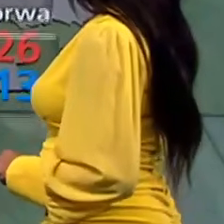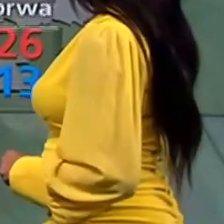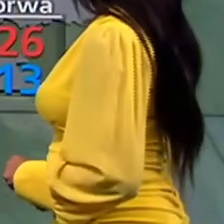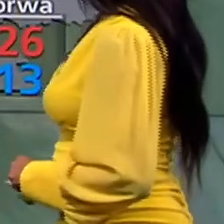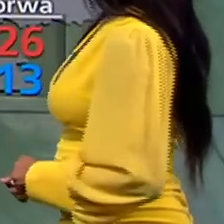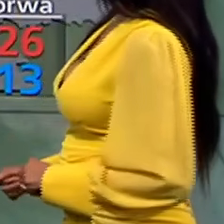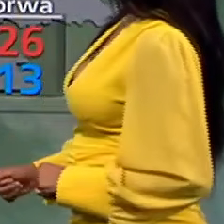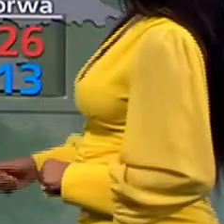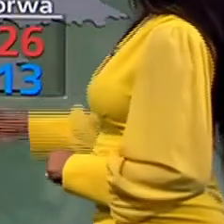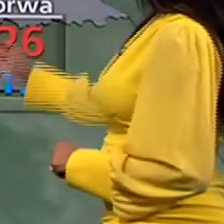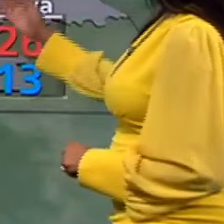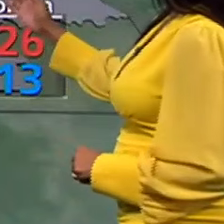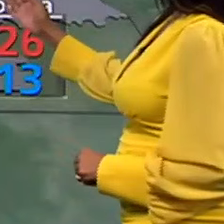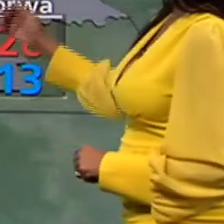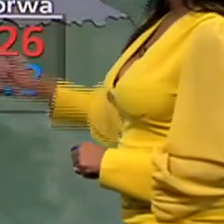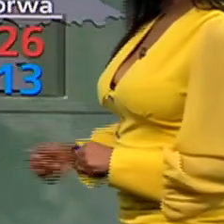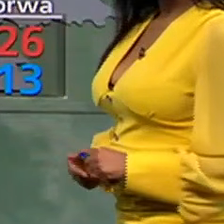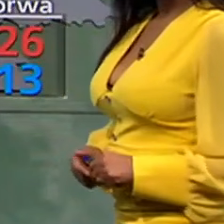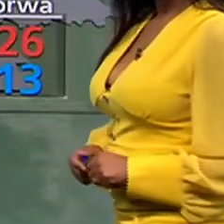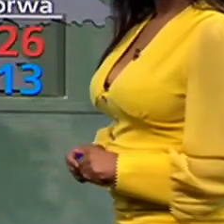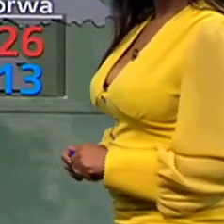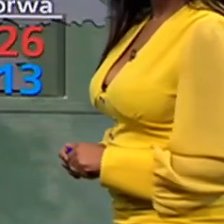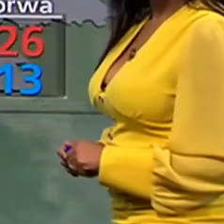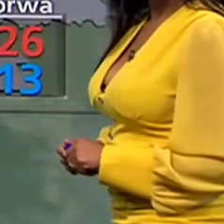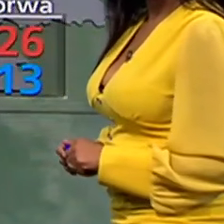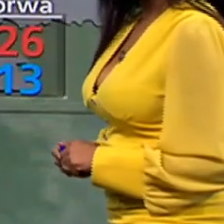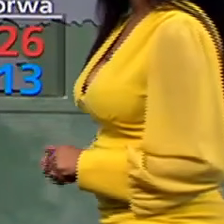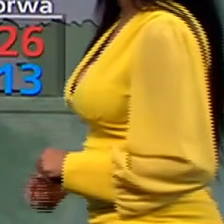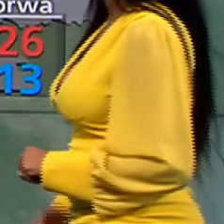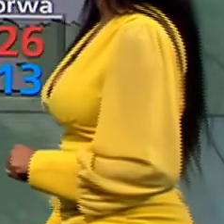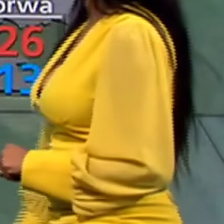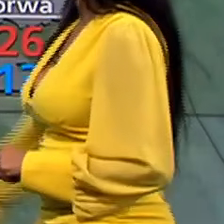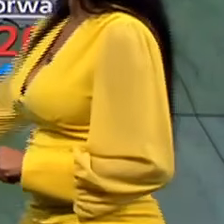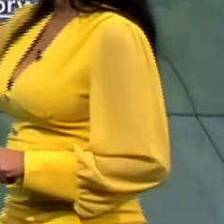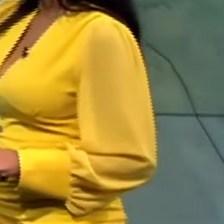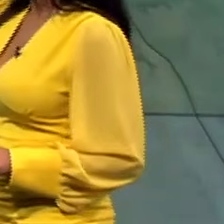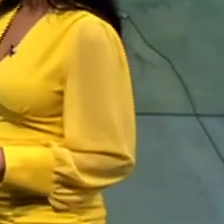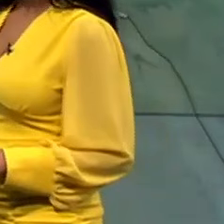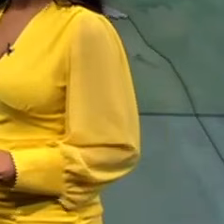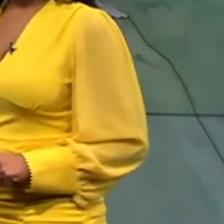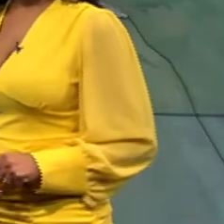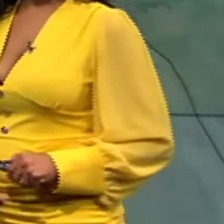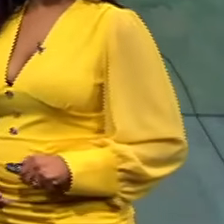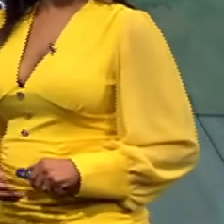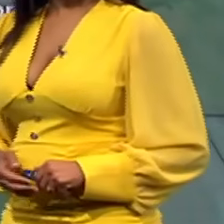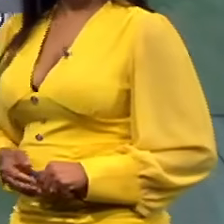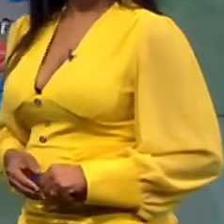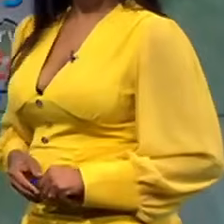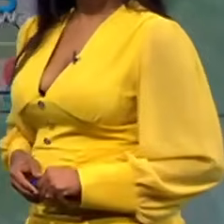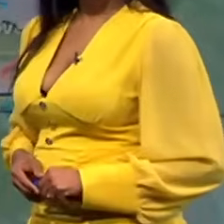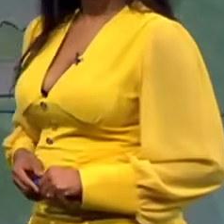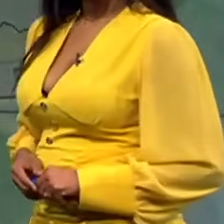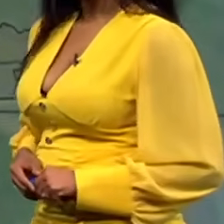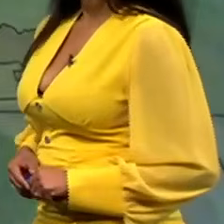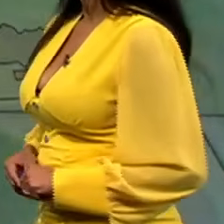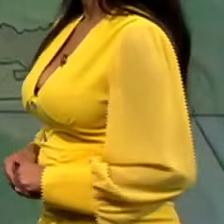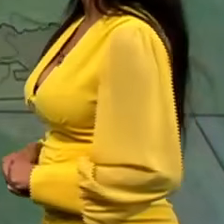gone go itekanela mo profenseng ke yane ke re gata di le 15 go a go di le 25 Polokwane ke re gata di le 8 go a go di